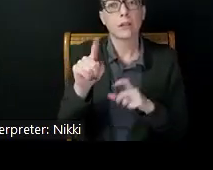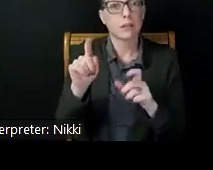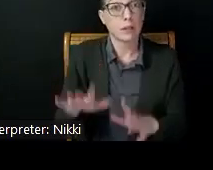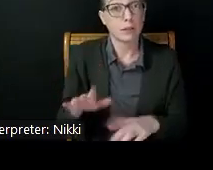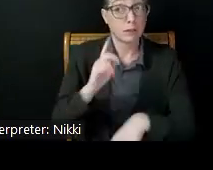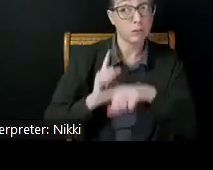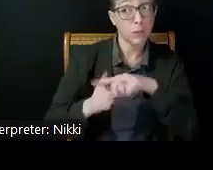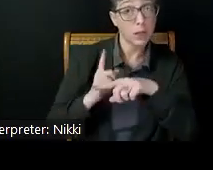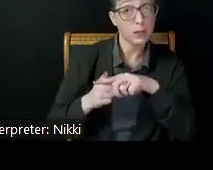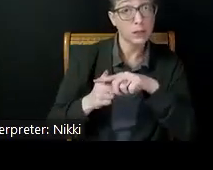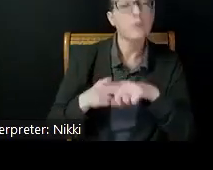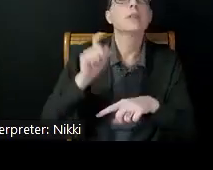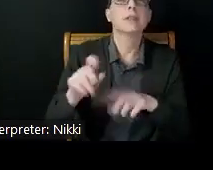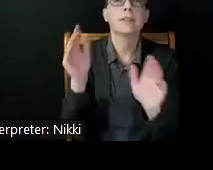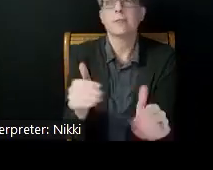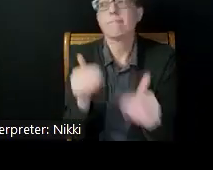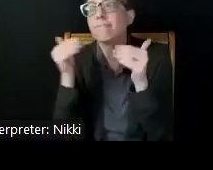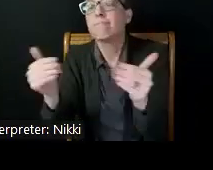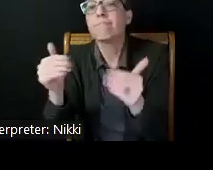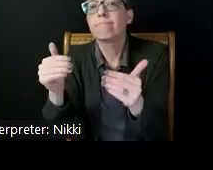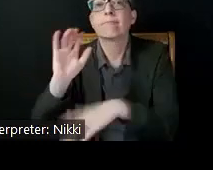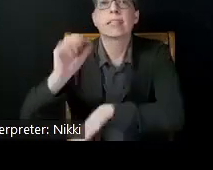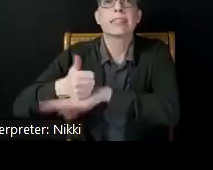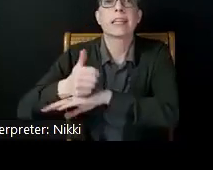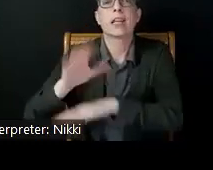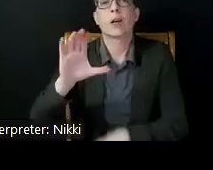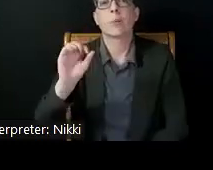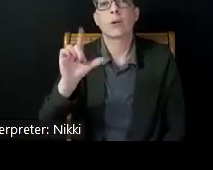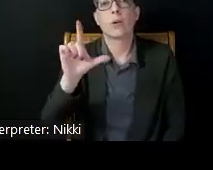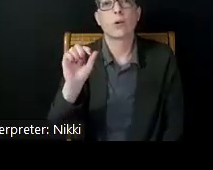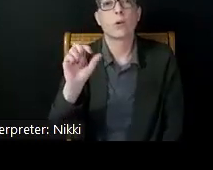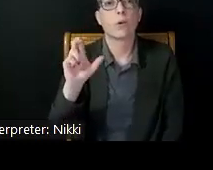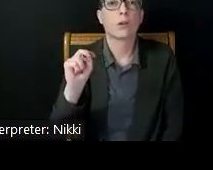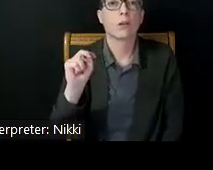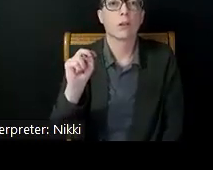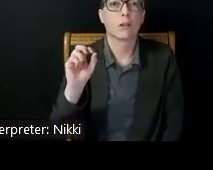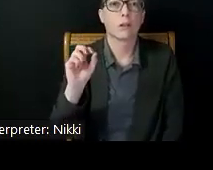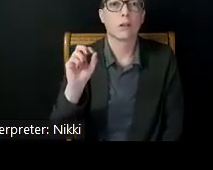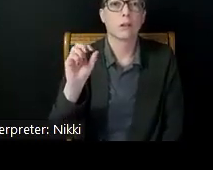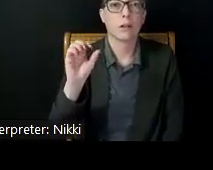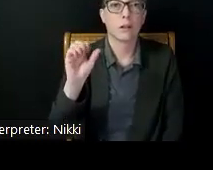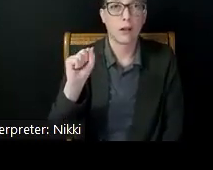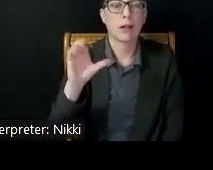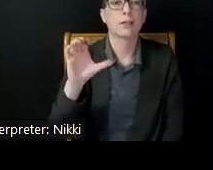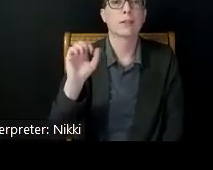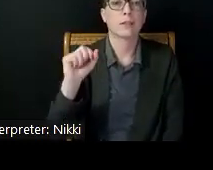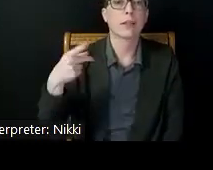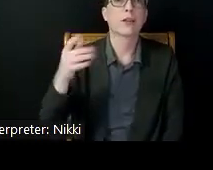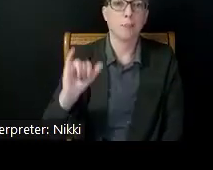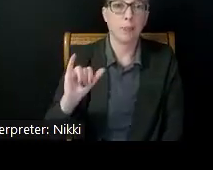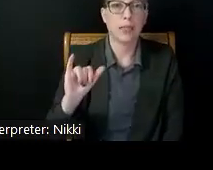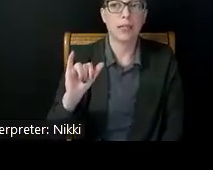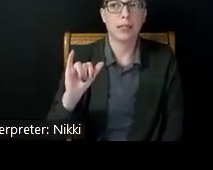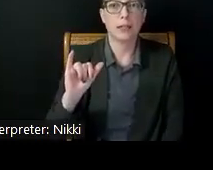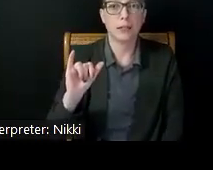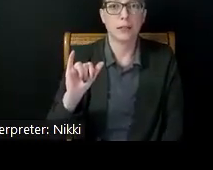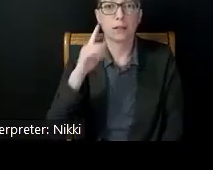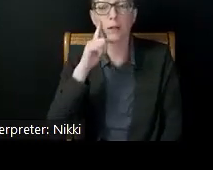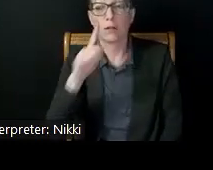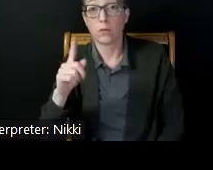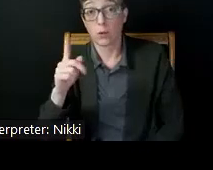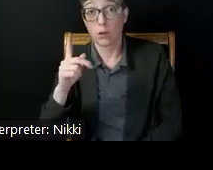to confirm why that FIT test was positive and also treat whatever issue that was creating the positive FIT